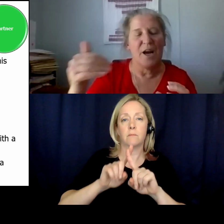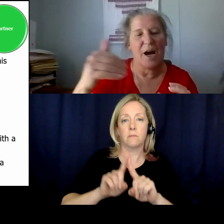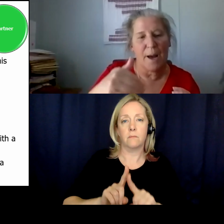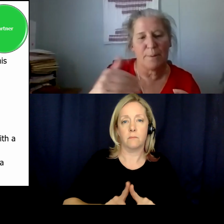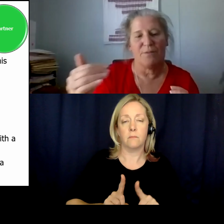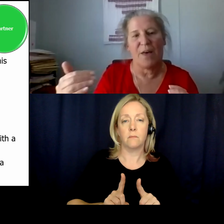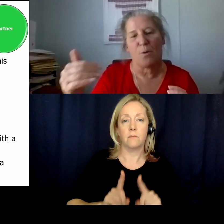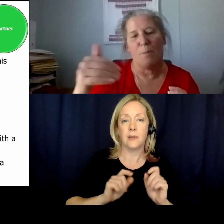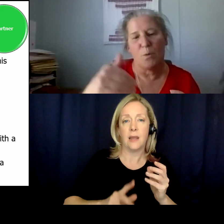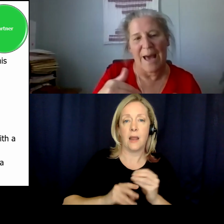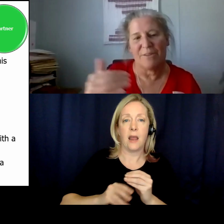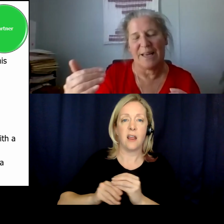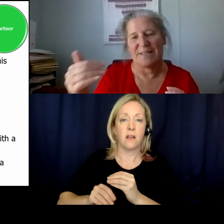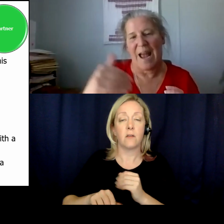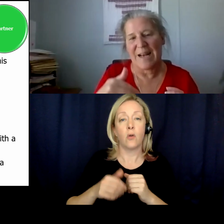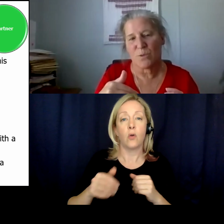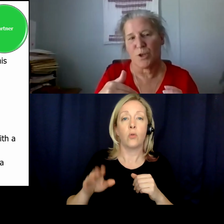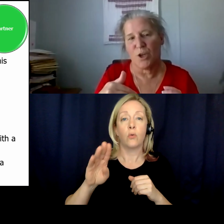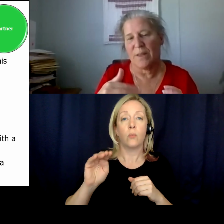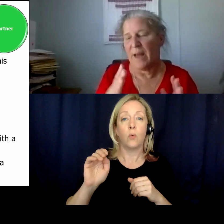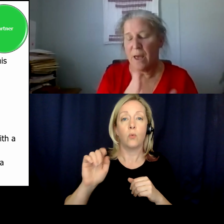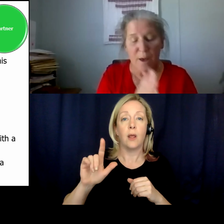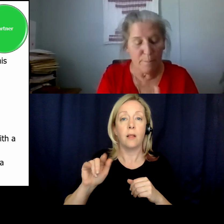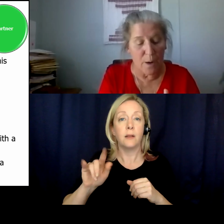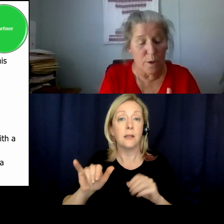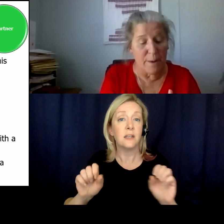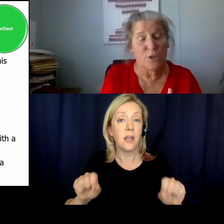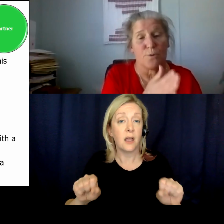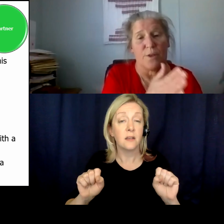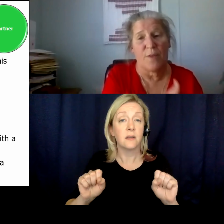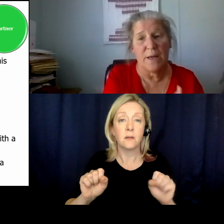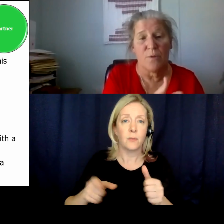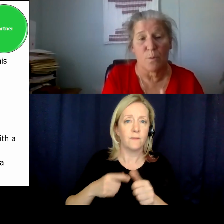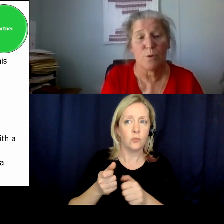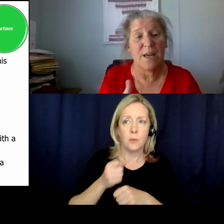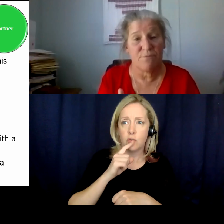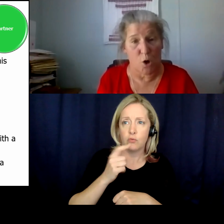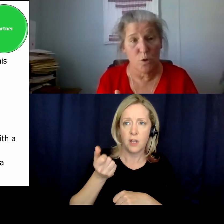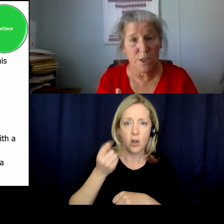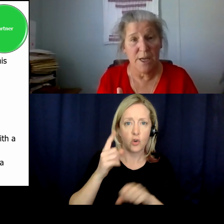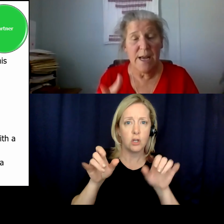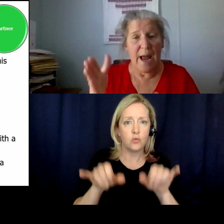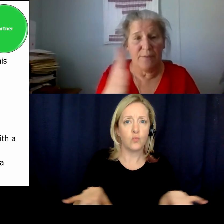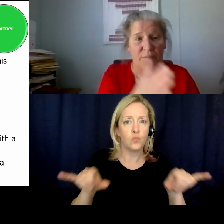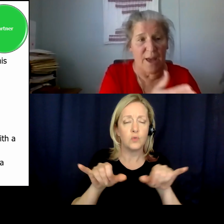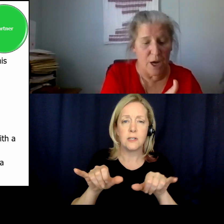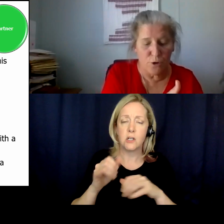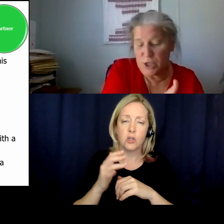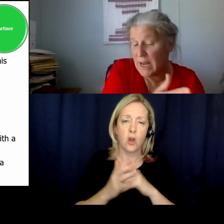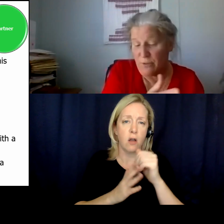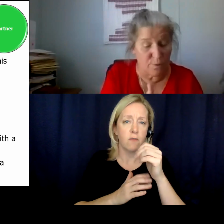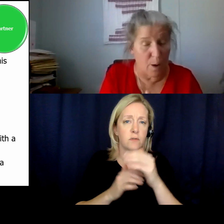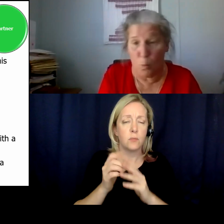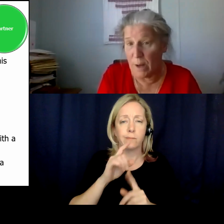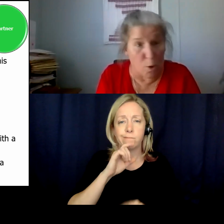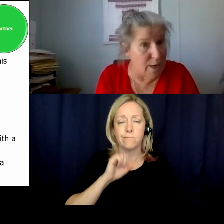in a couple of other modalities as we're doing that. But I want to make sure that they know that routine first and that they